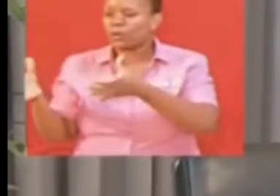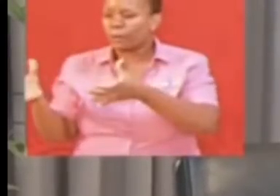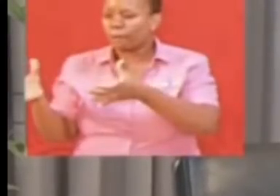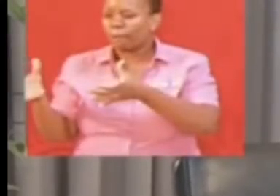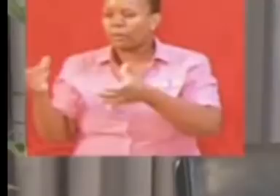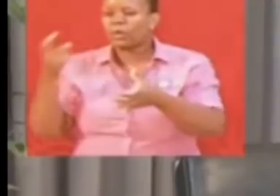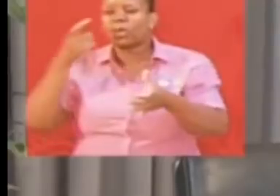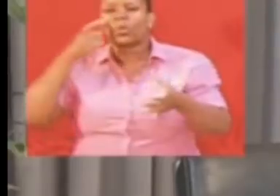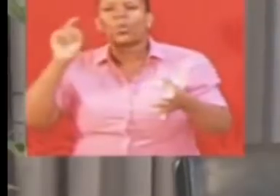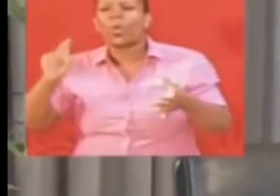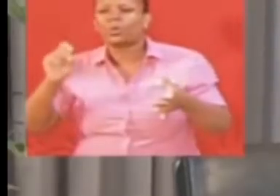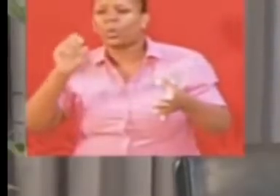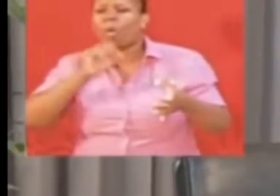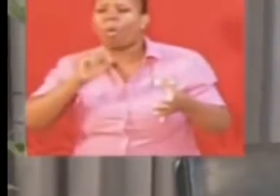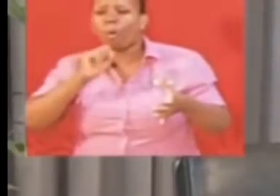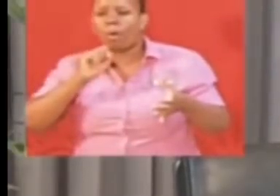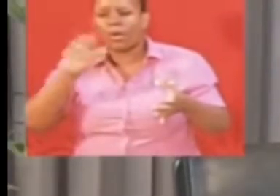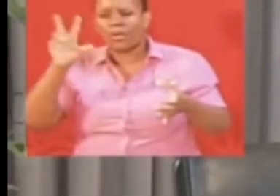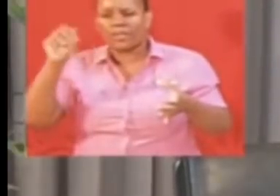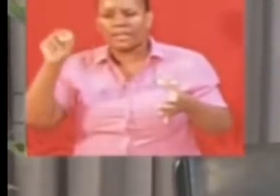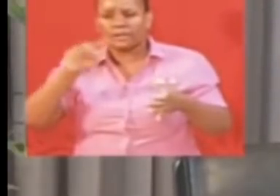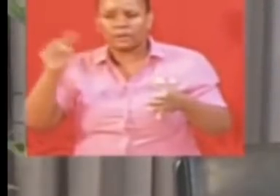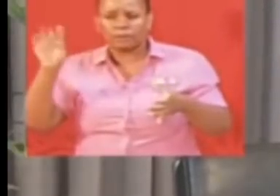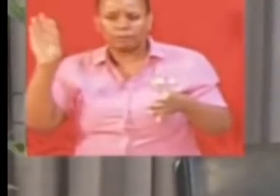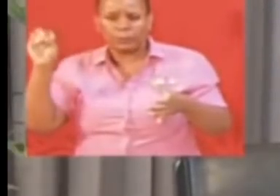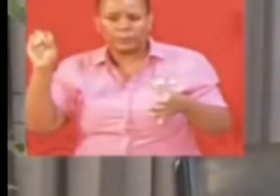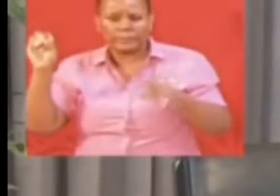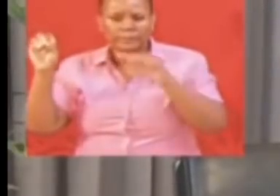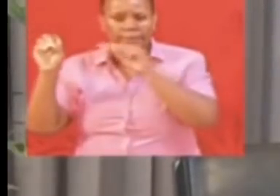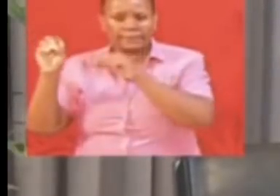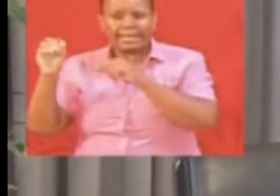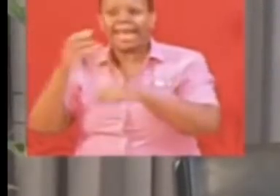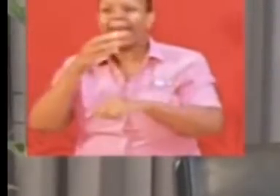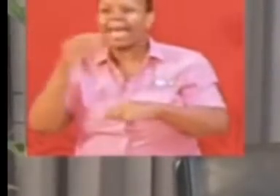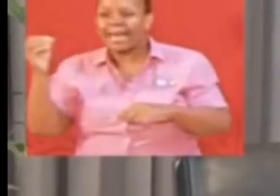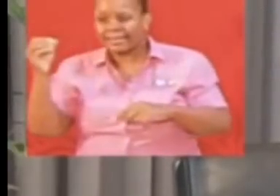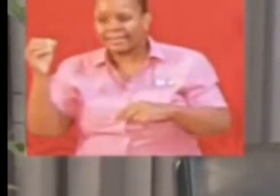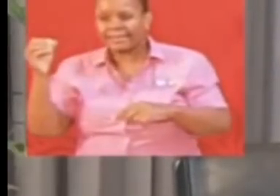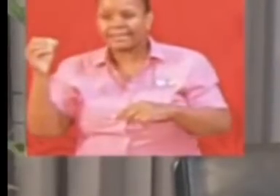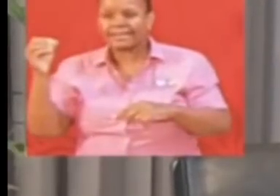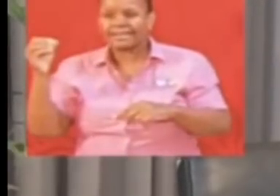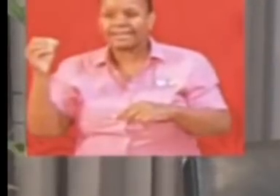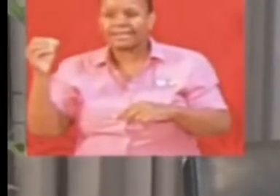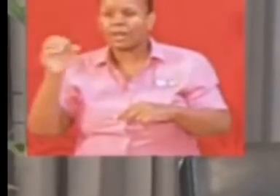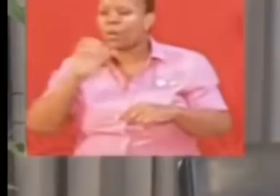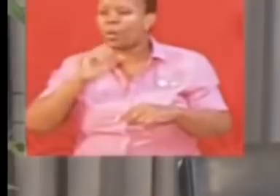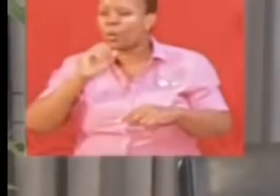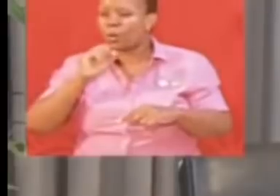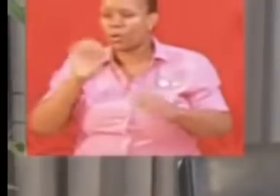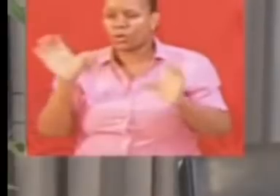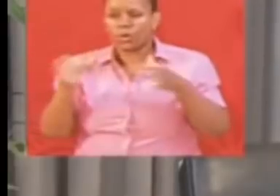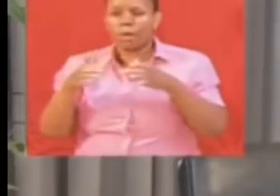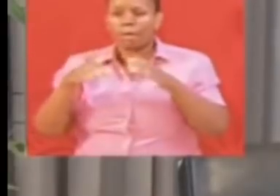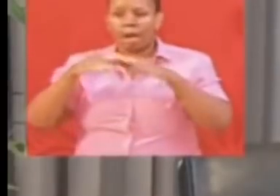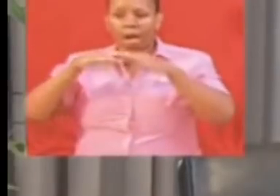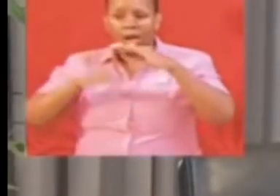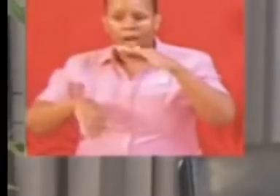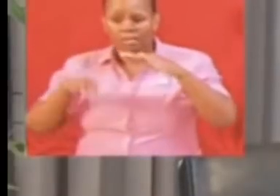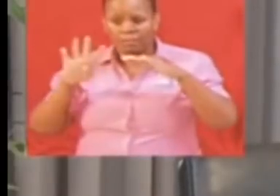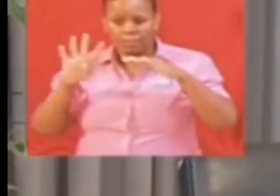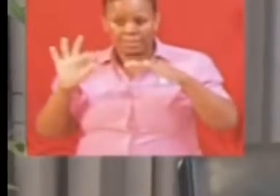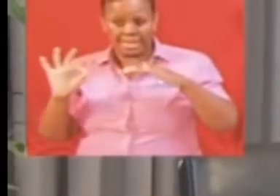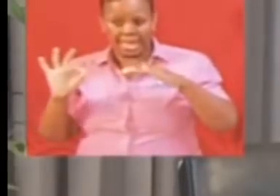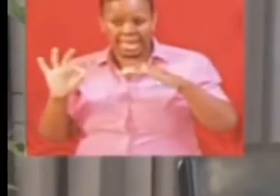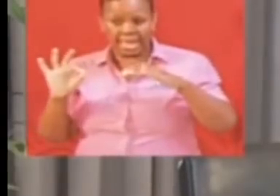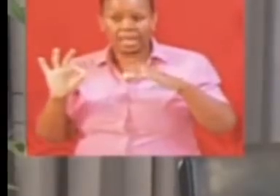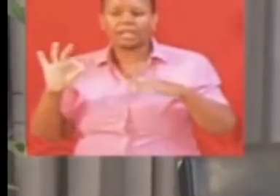40 and the age group less than 49 in the population. When we target our media campaigns and our communication campaigns, we have to look